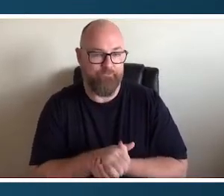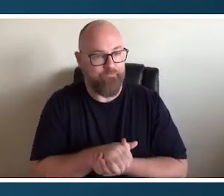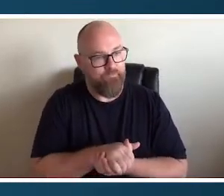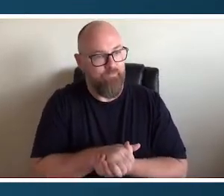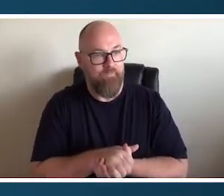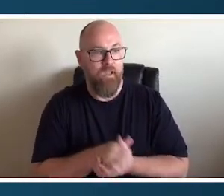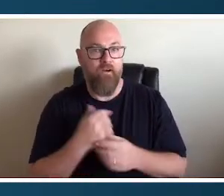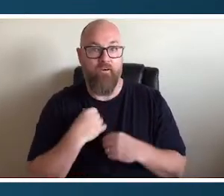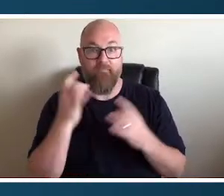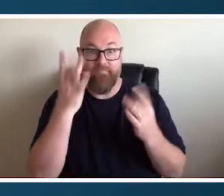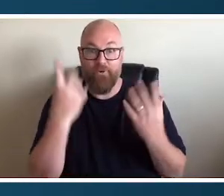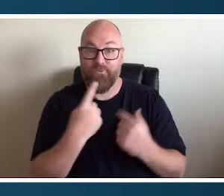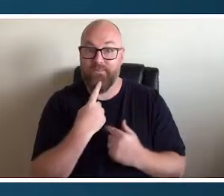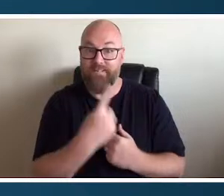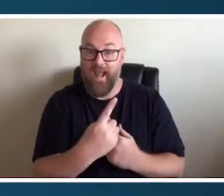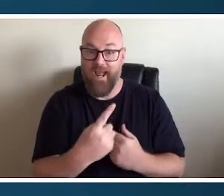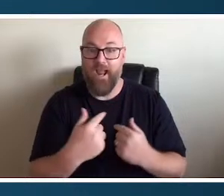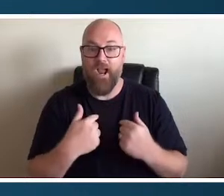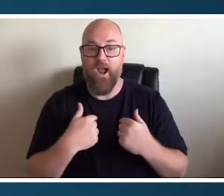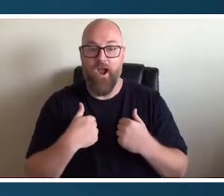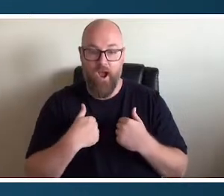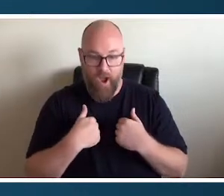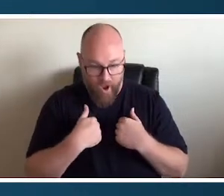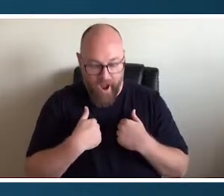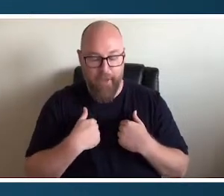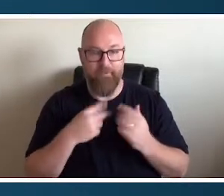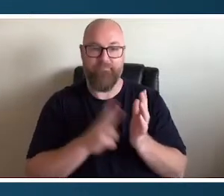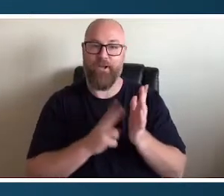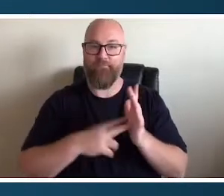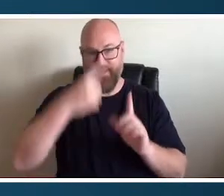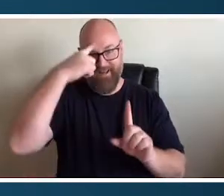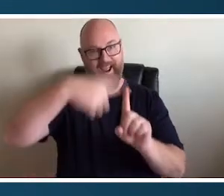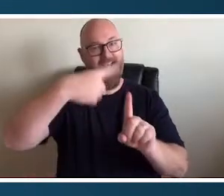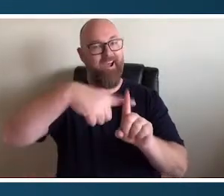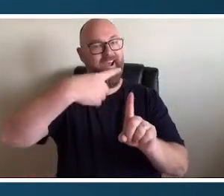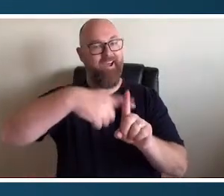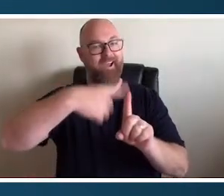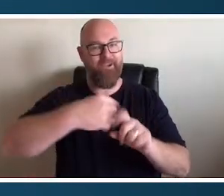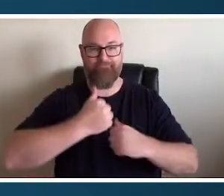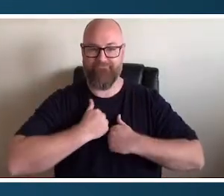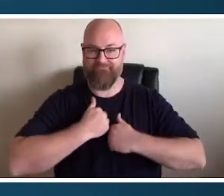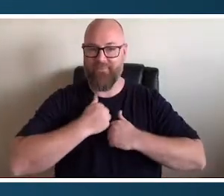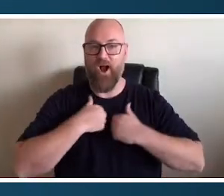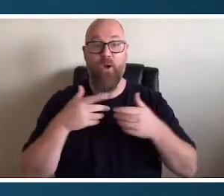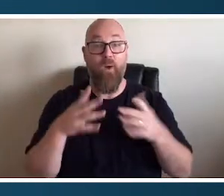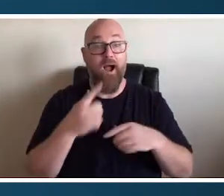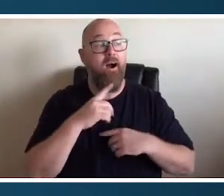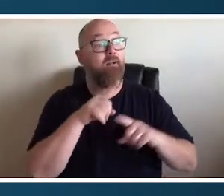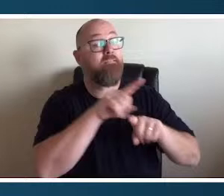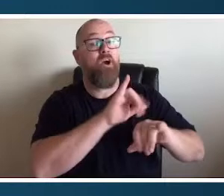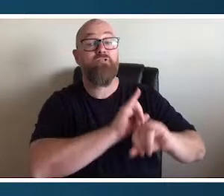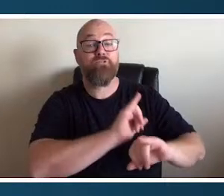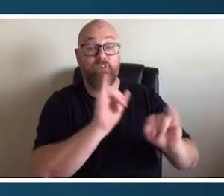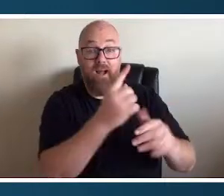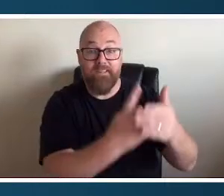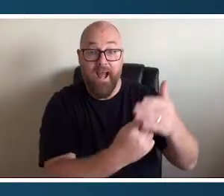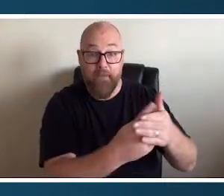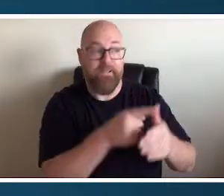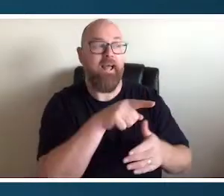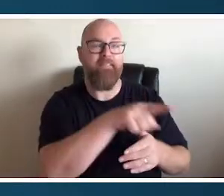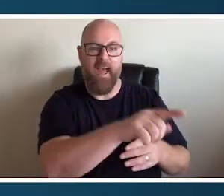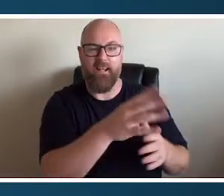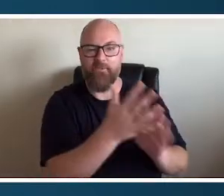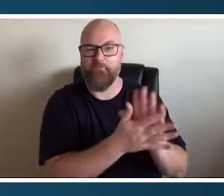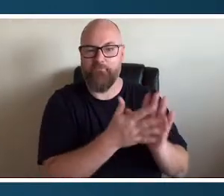say that I am a realistic optimist. I always see crisis as an opportunity